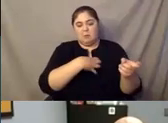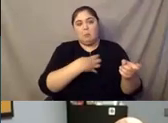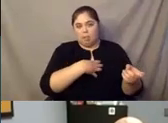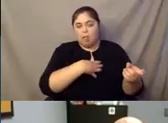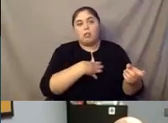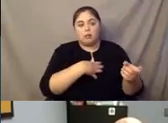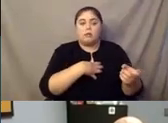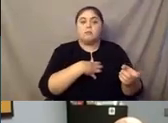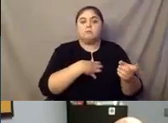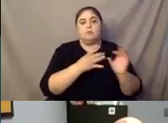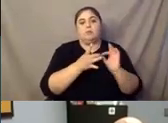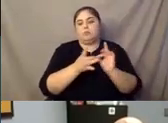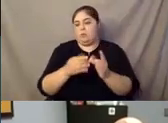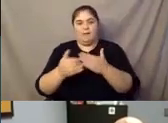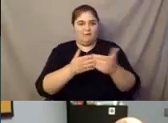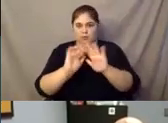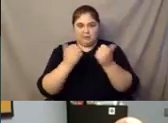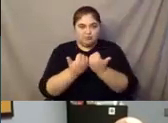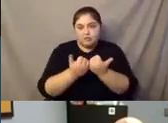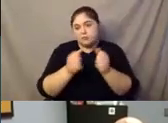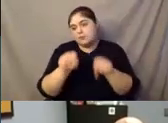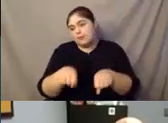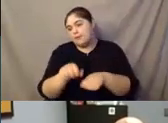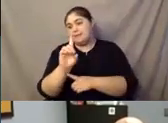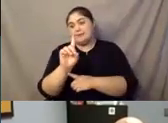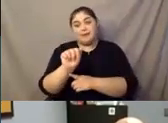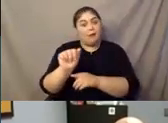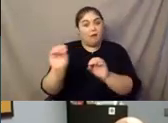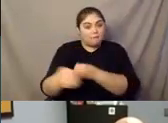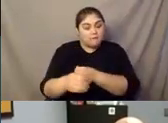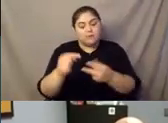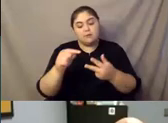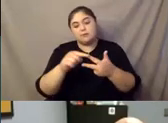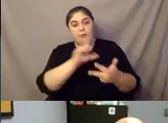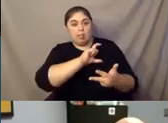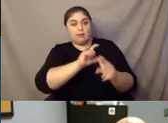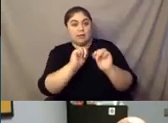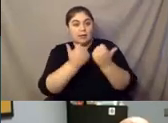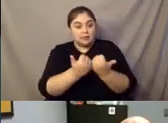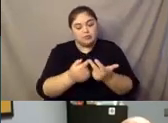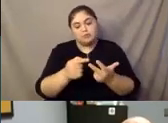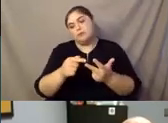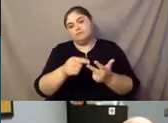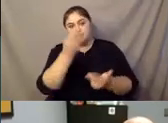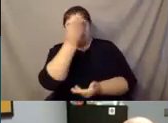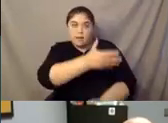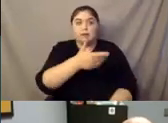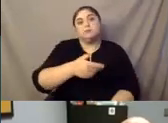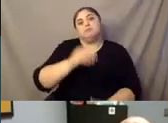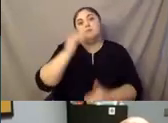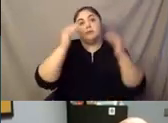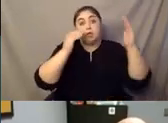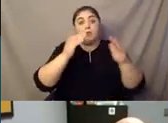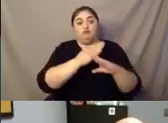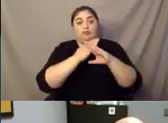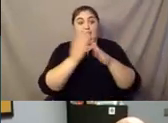with whatever agency it may be, whether it's district attorney's office, police agency, they make a disclosure to Adult Protective, and that's really